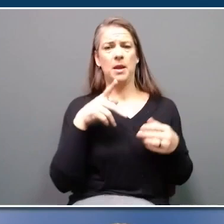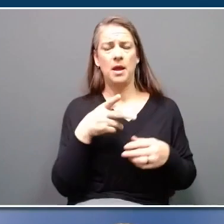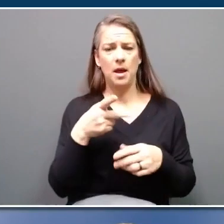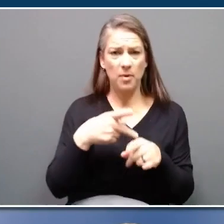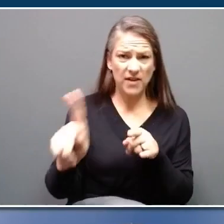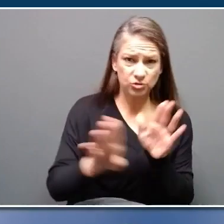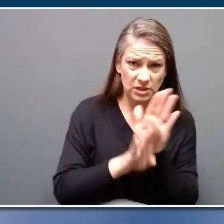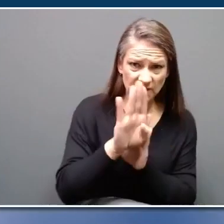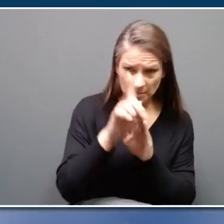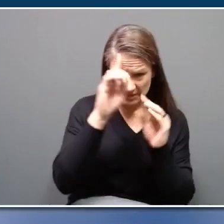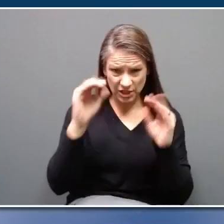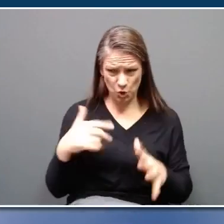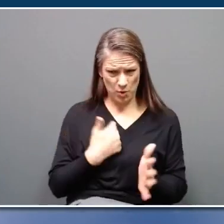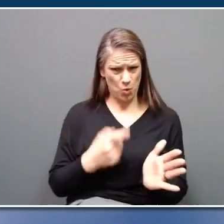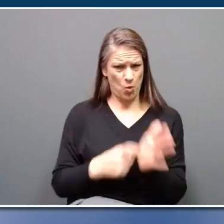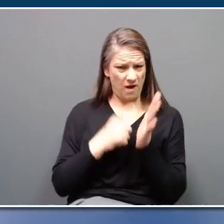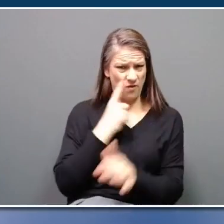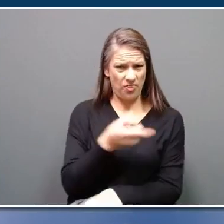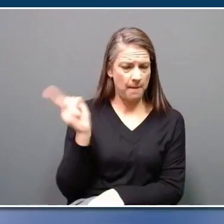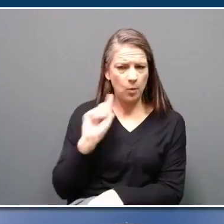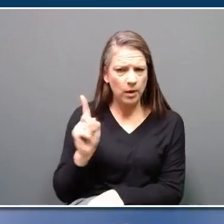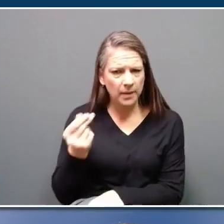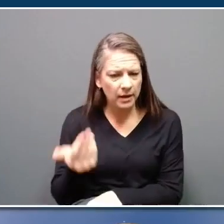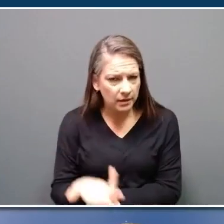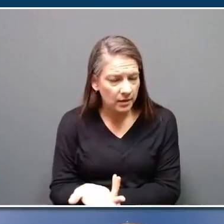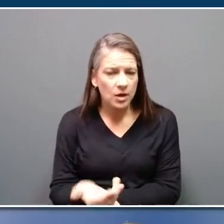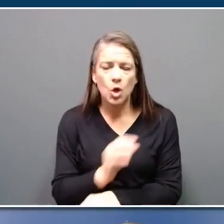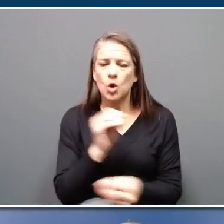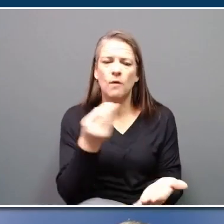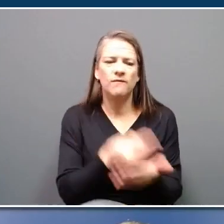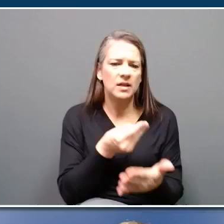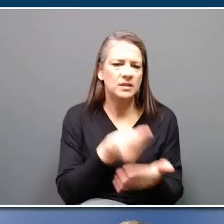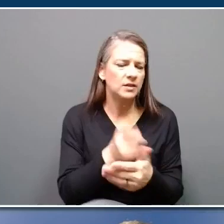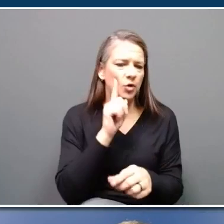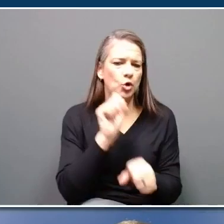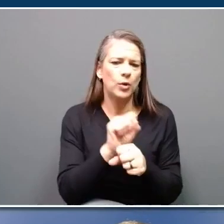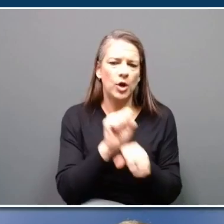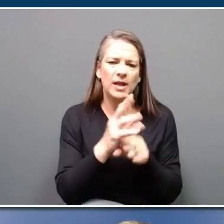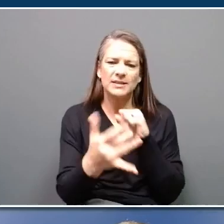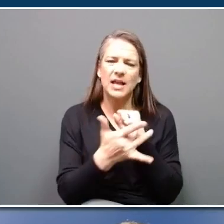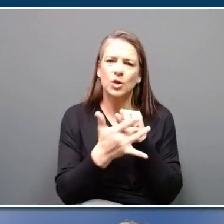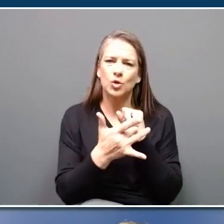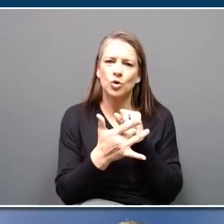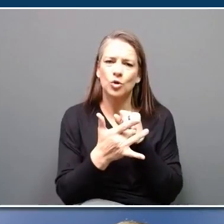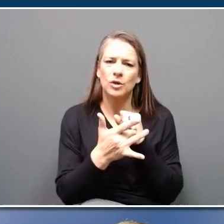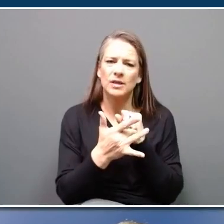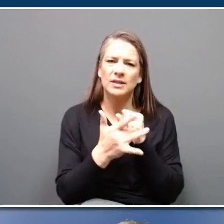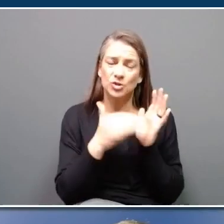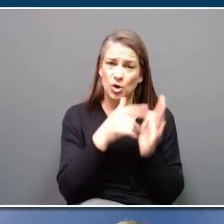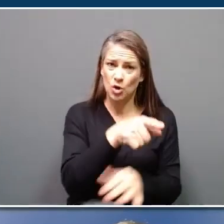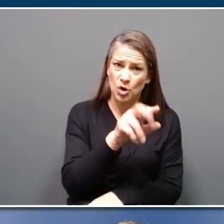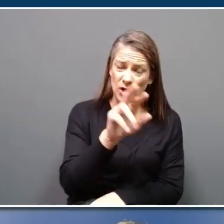our educators to get. No funding for the career and technical centers. This was Robert Stiver's